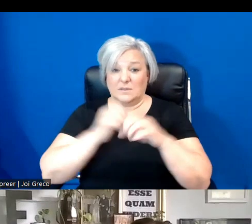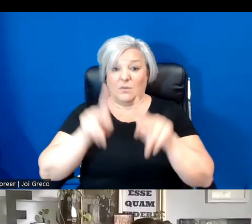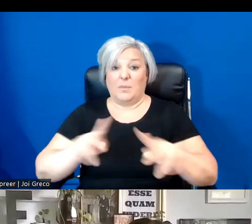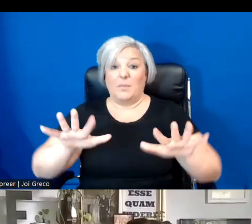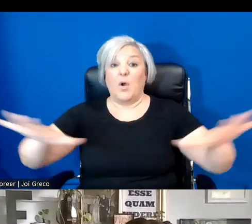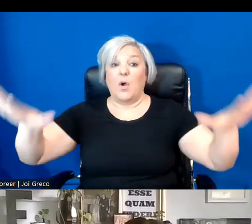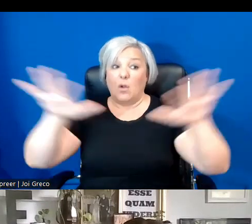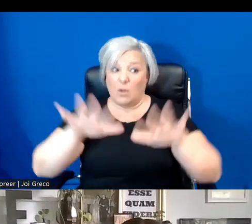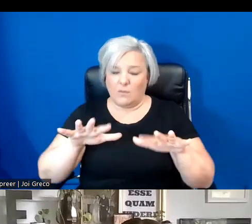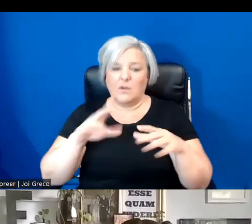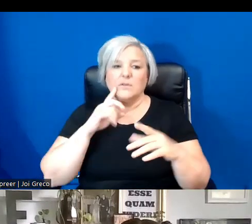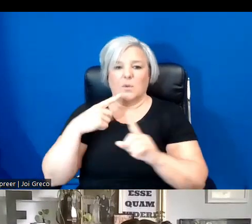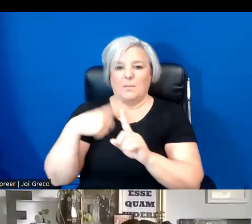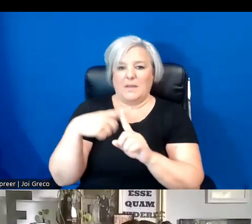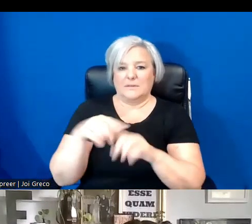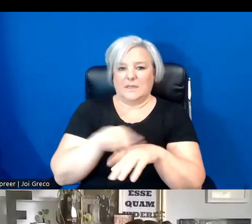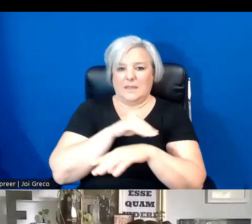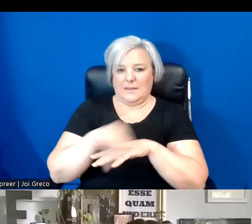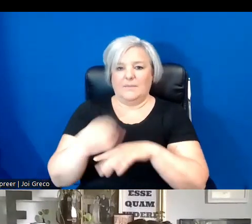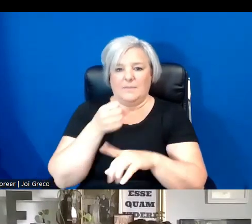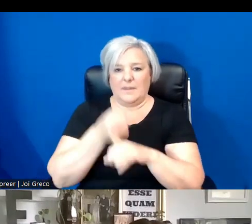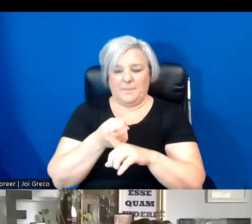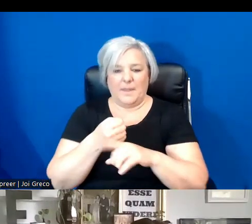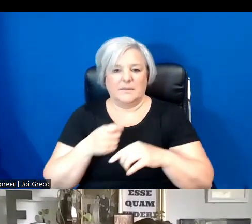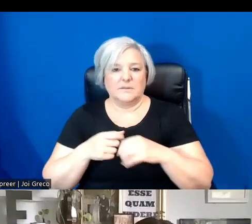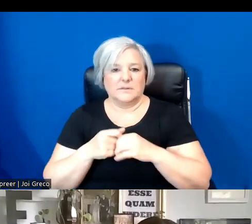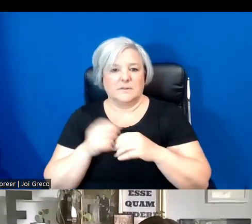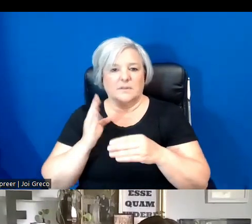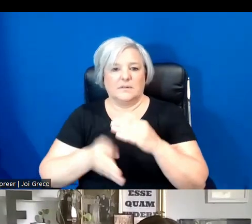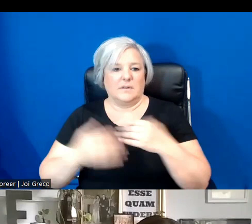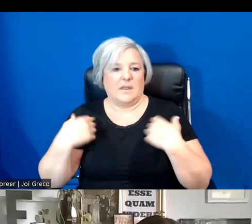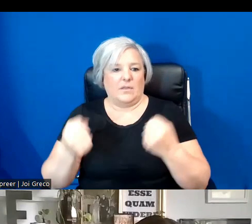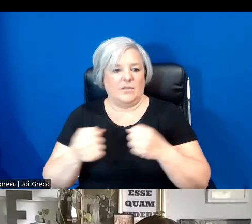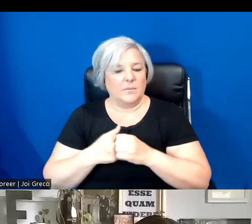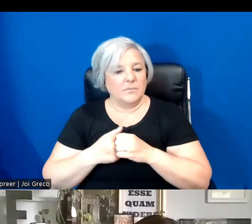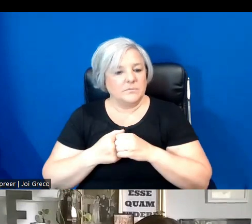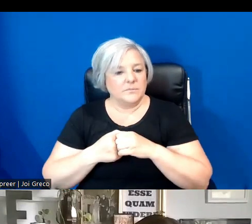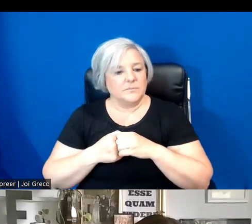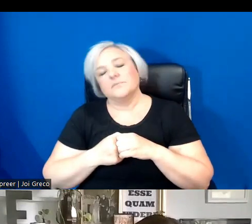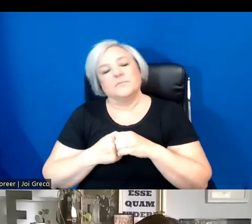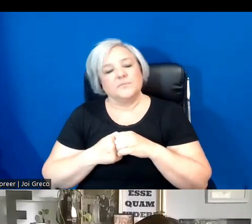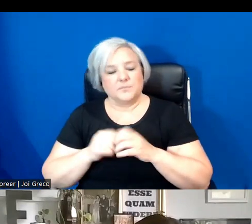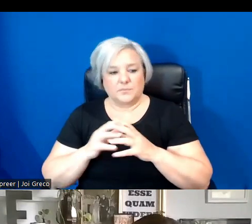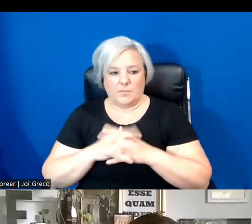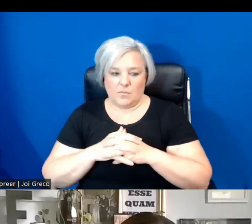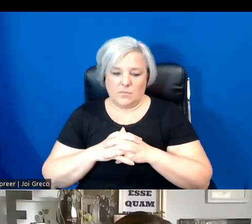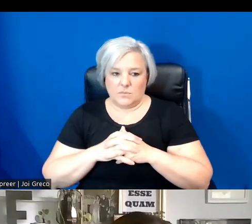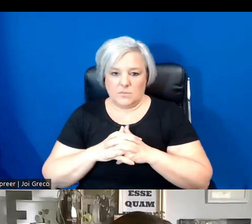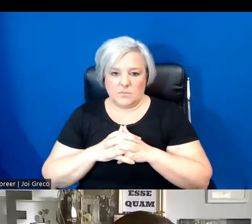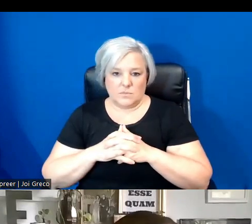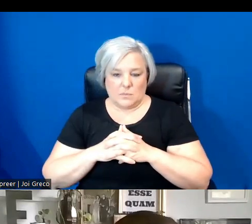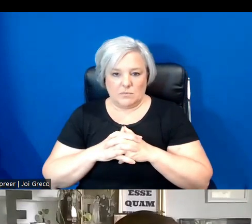as to positively impact the social determinants of health. Next slide, please.